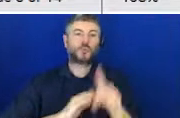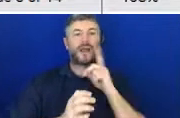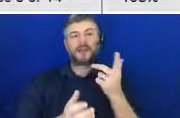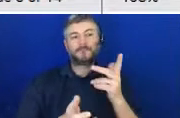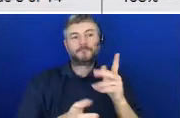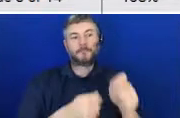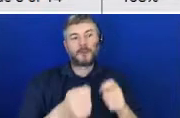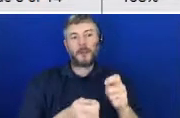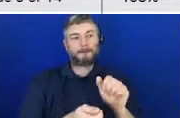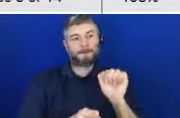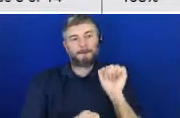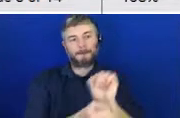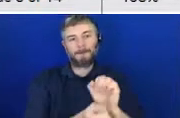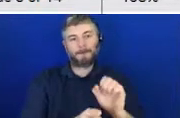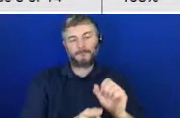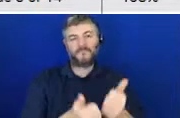sentence.